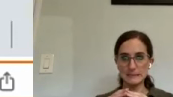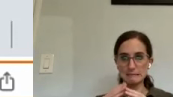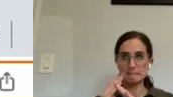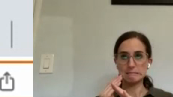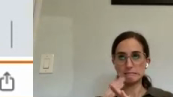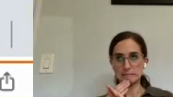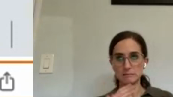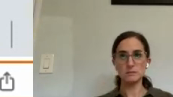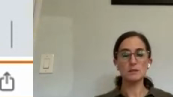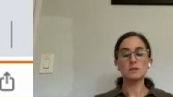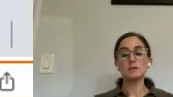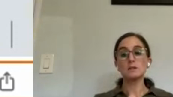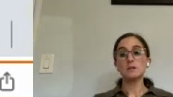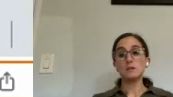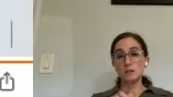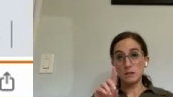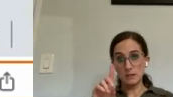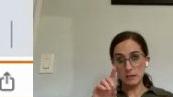Debbie.